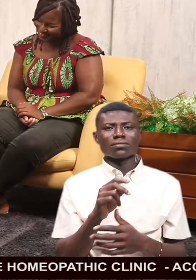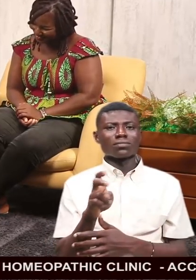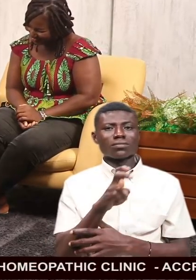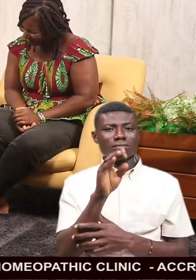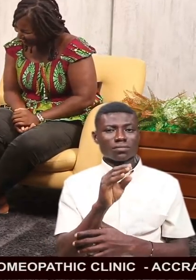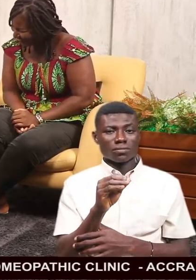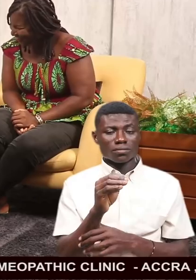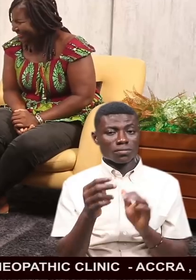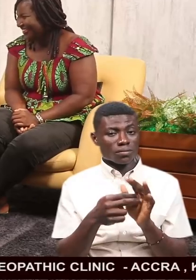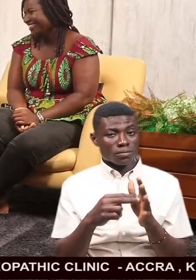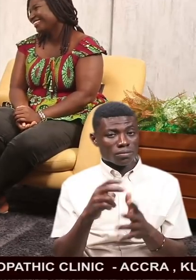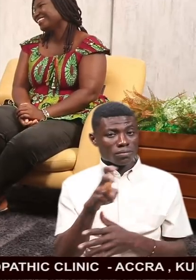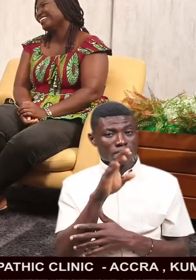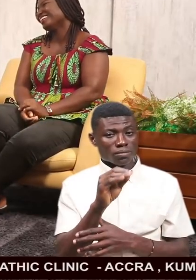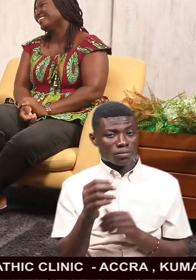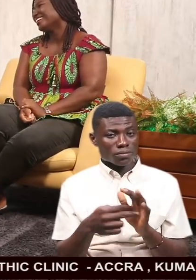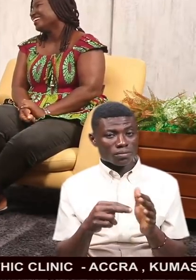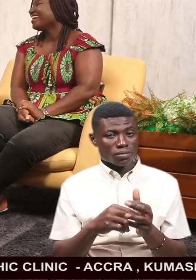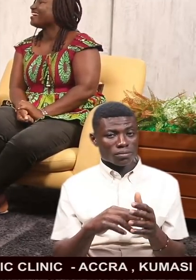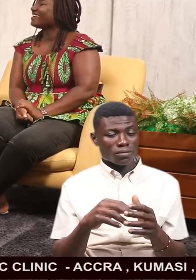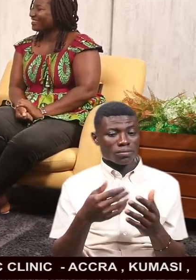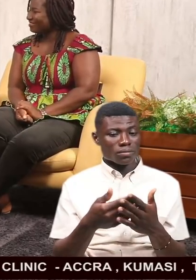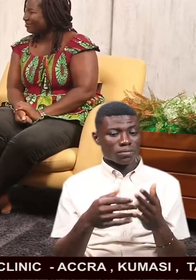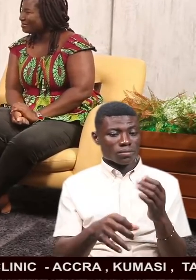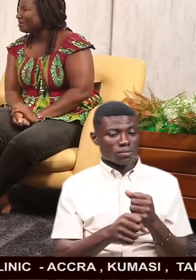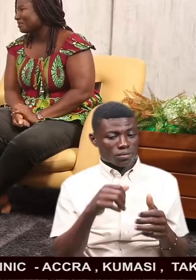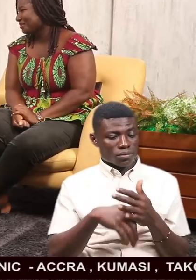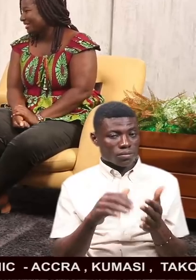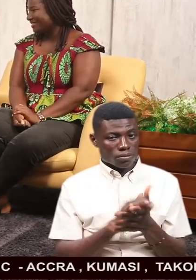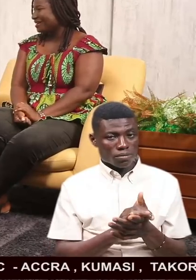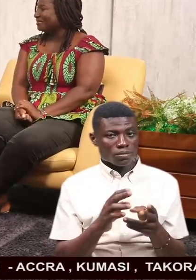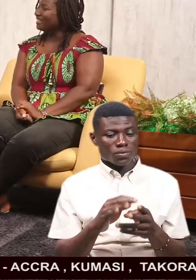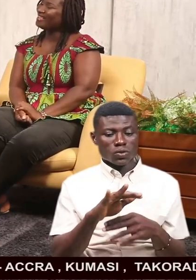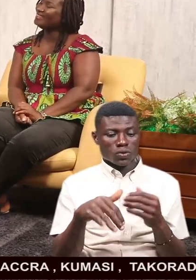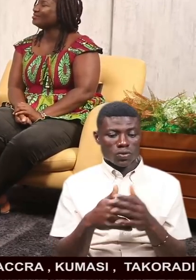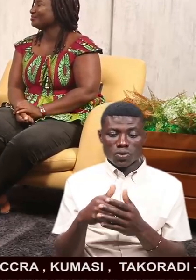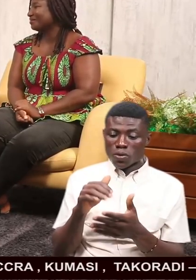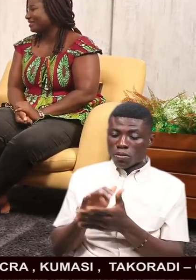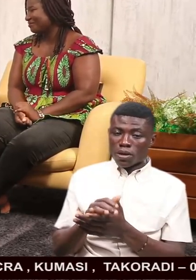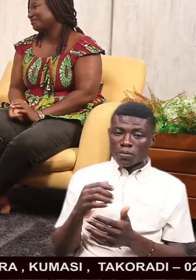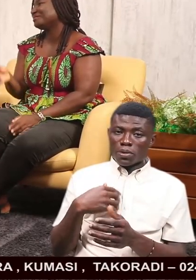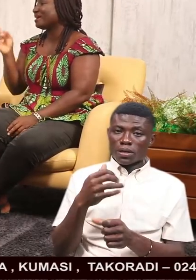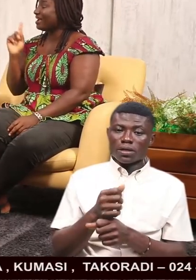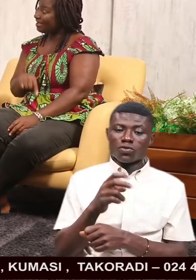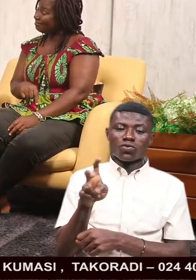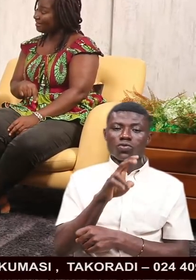no eye ugains e wa wari mo for so me ko yin na mi nya 250 by 100